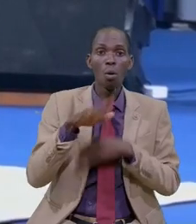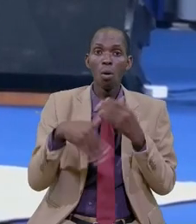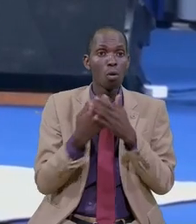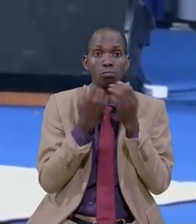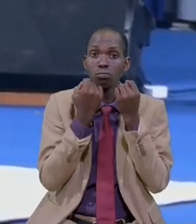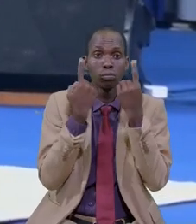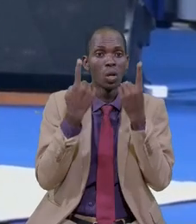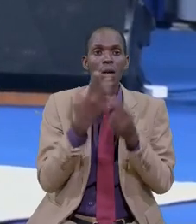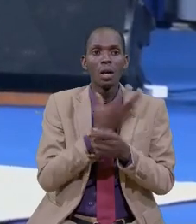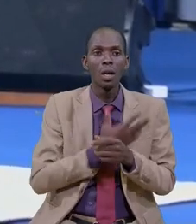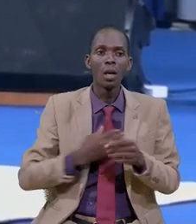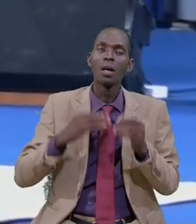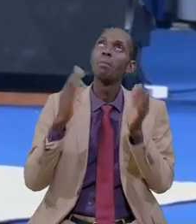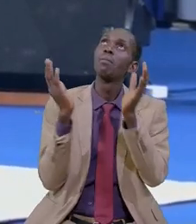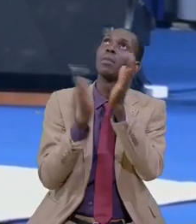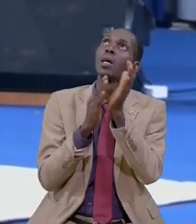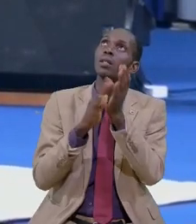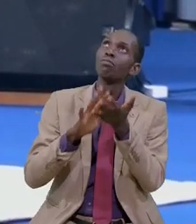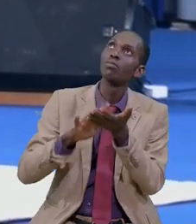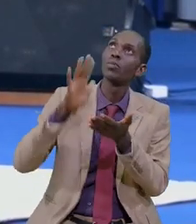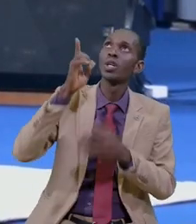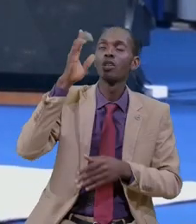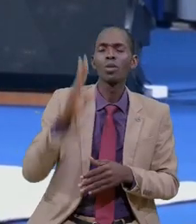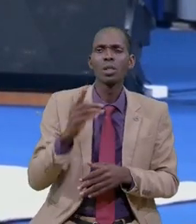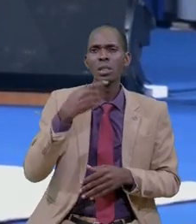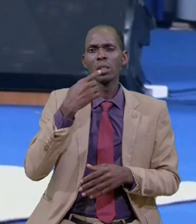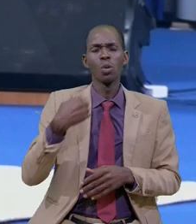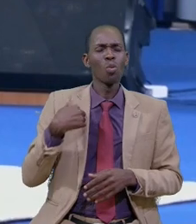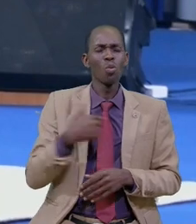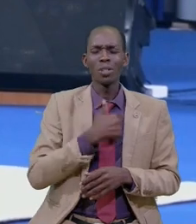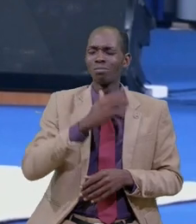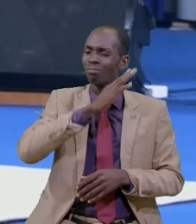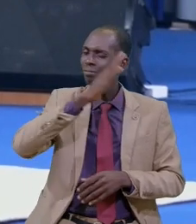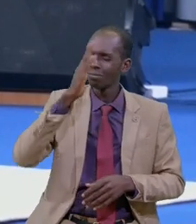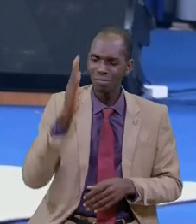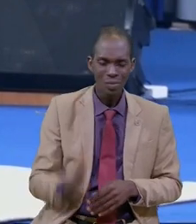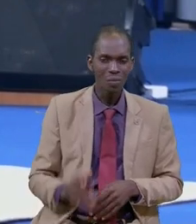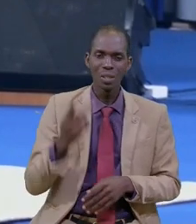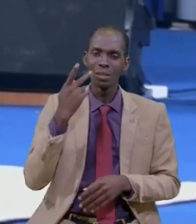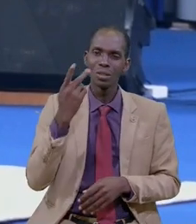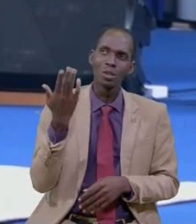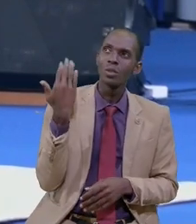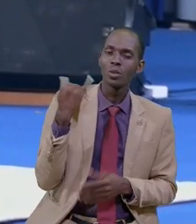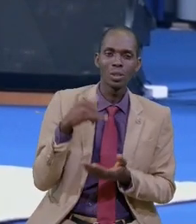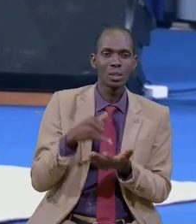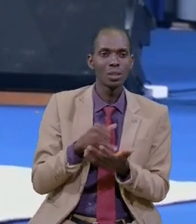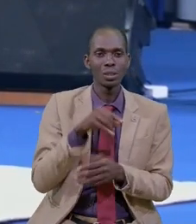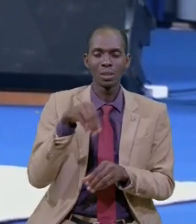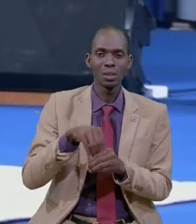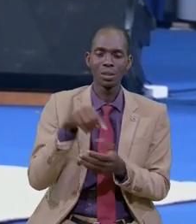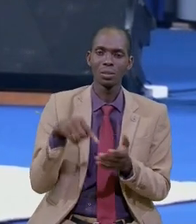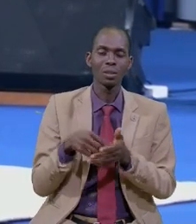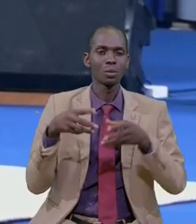and glorified God, saying, we never saw it on this